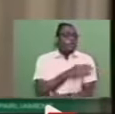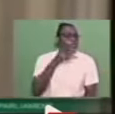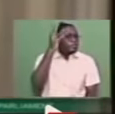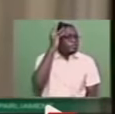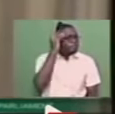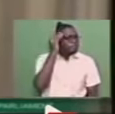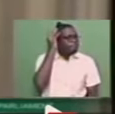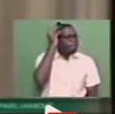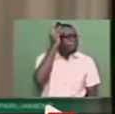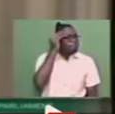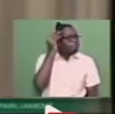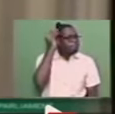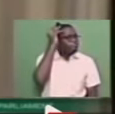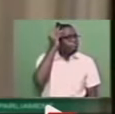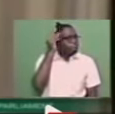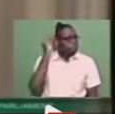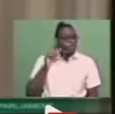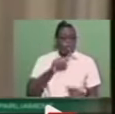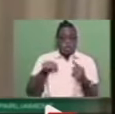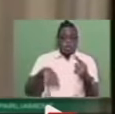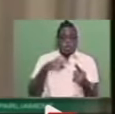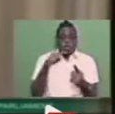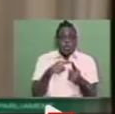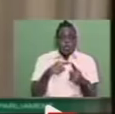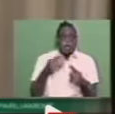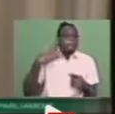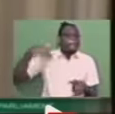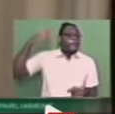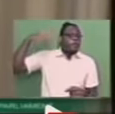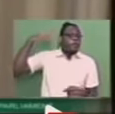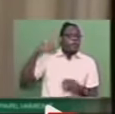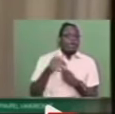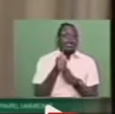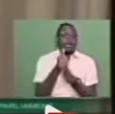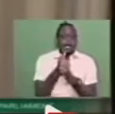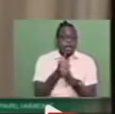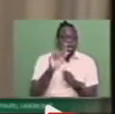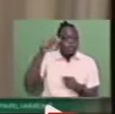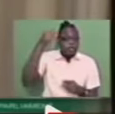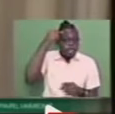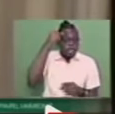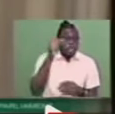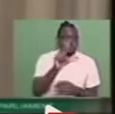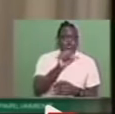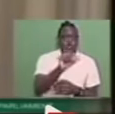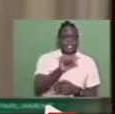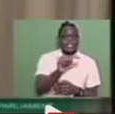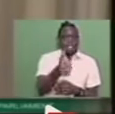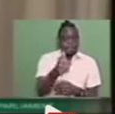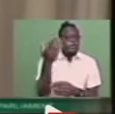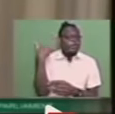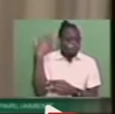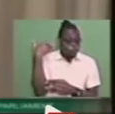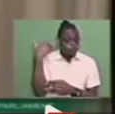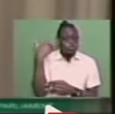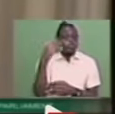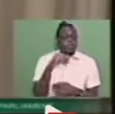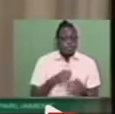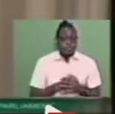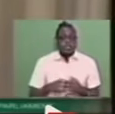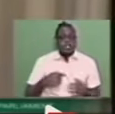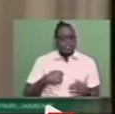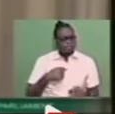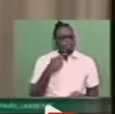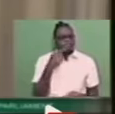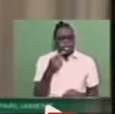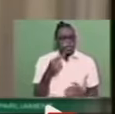the honor to lead the government in 2010, I indicated that I was driven to take steps to